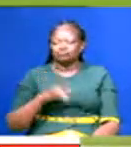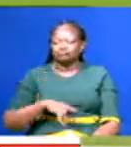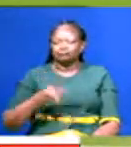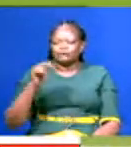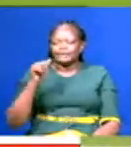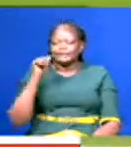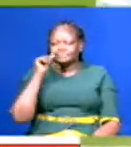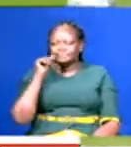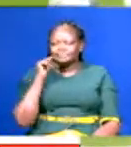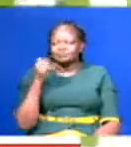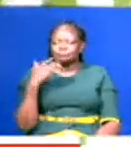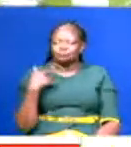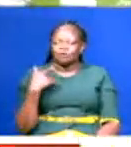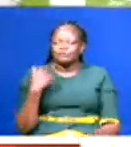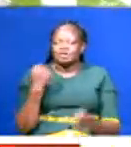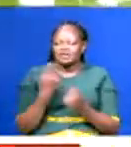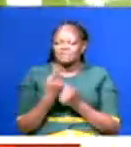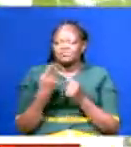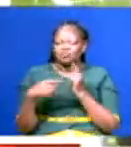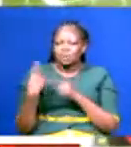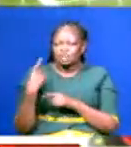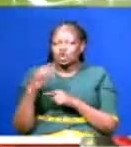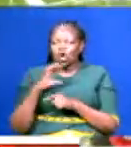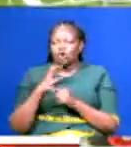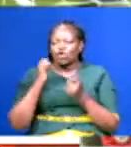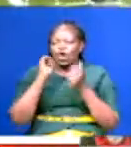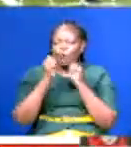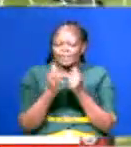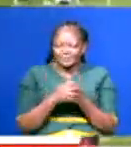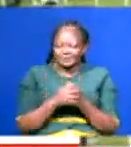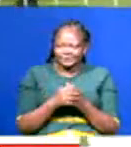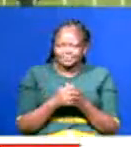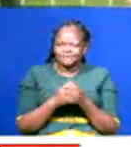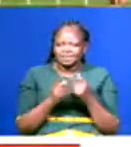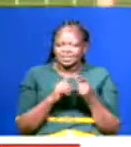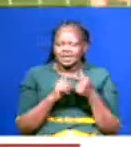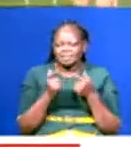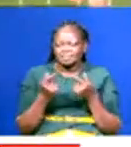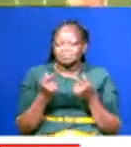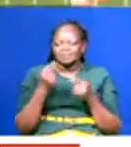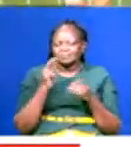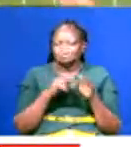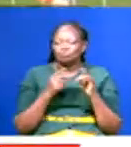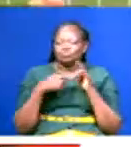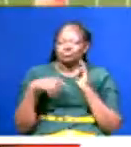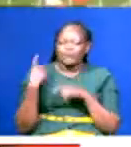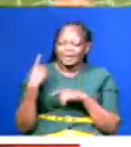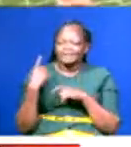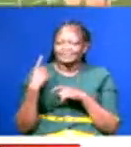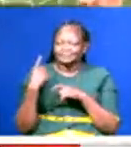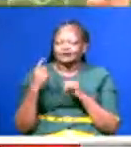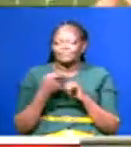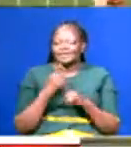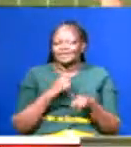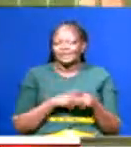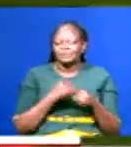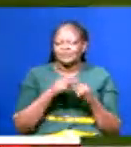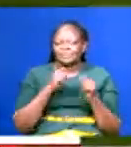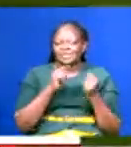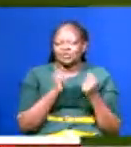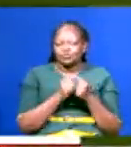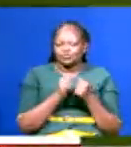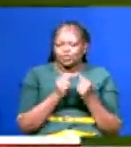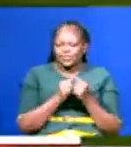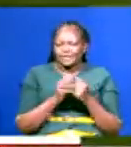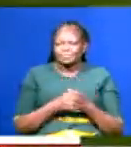11th consecutive victory in all competitions, while Chelsea are hoping to secure back-to-back wins for the first time since October.